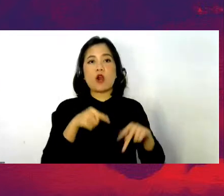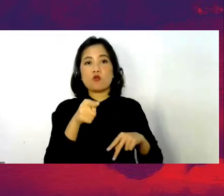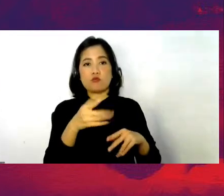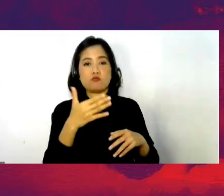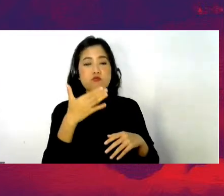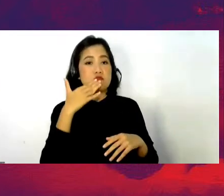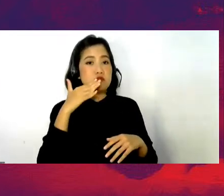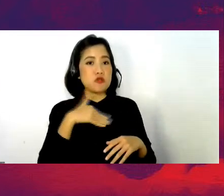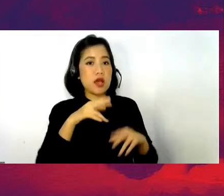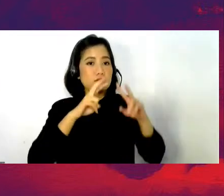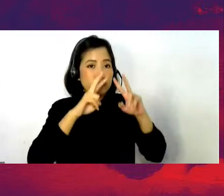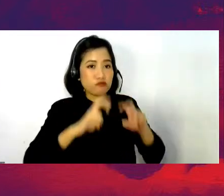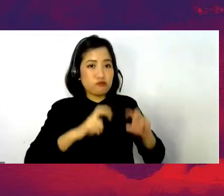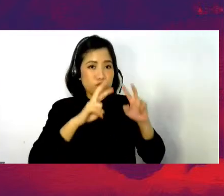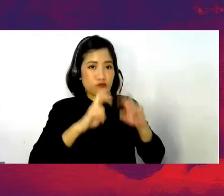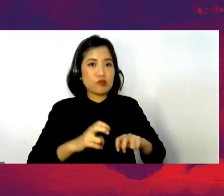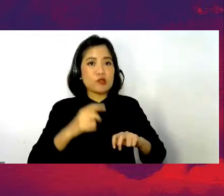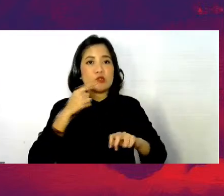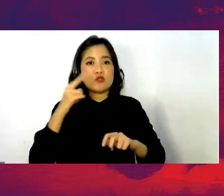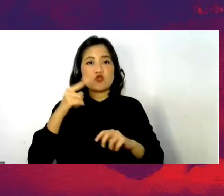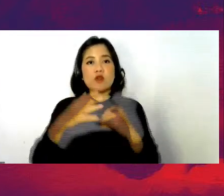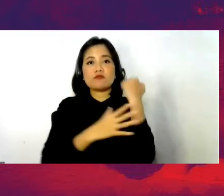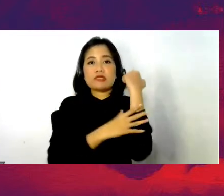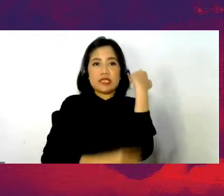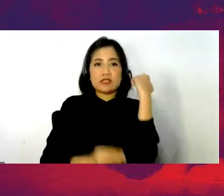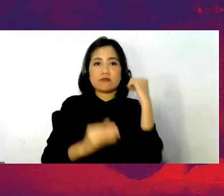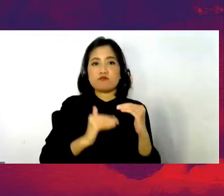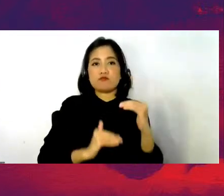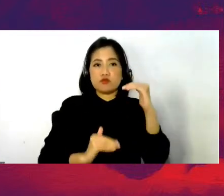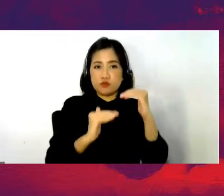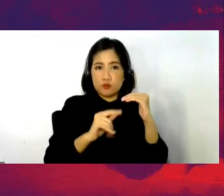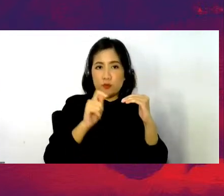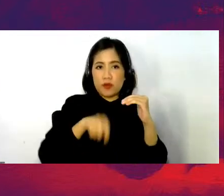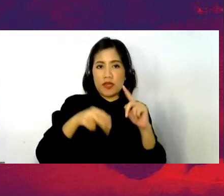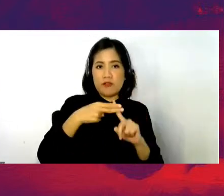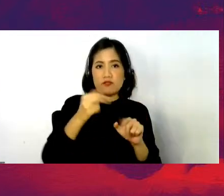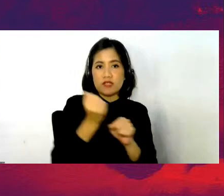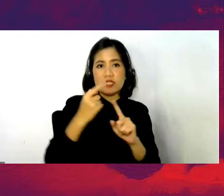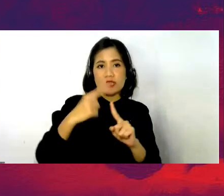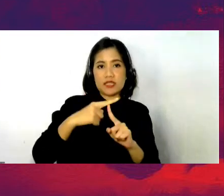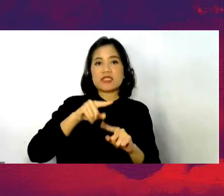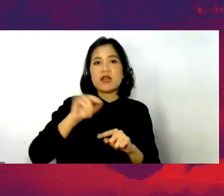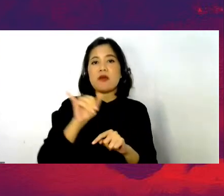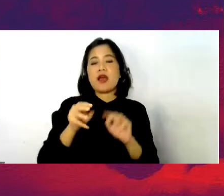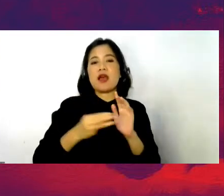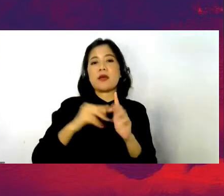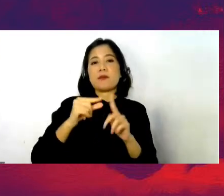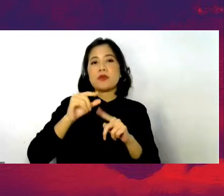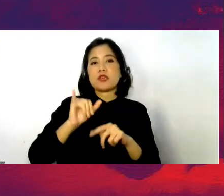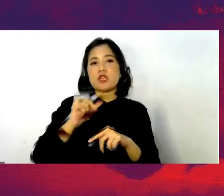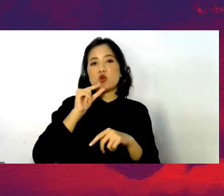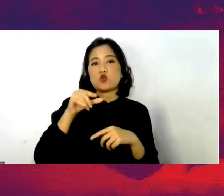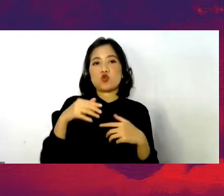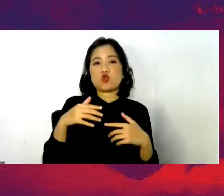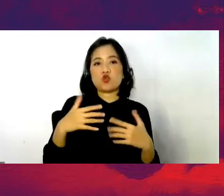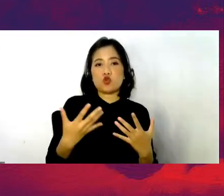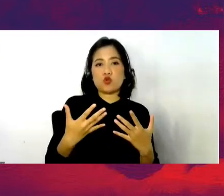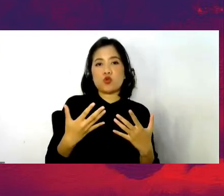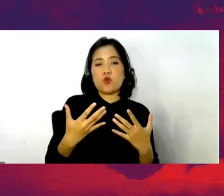before I go on, let me remind you that you could actually construct 2 different matrices that are just like those other matrices where you're measuring